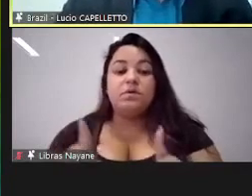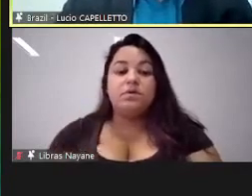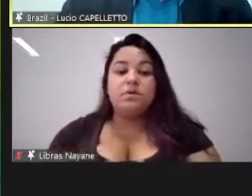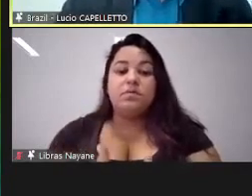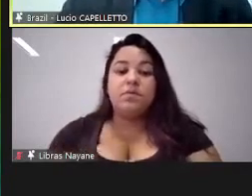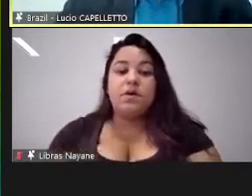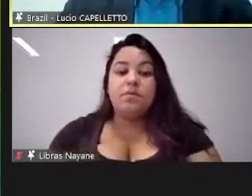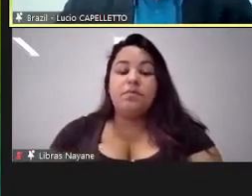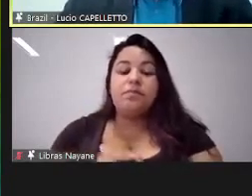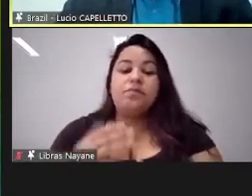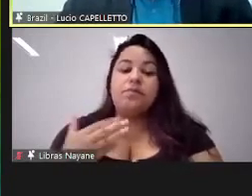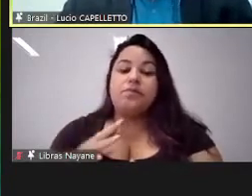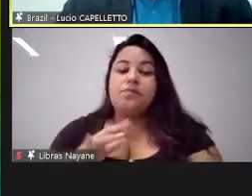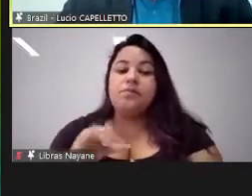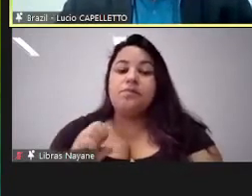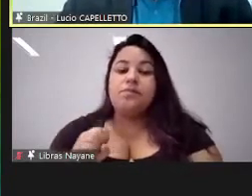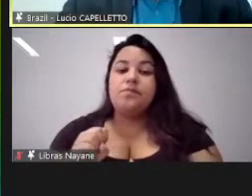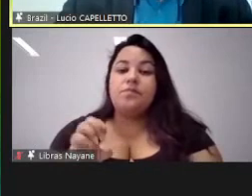In Ibovespa,